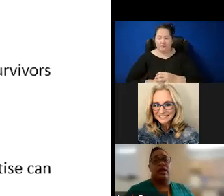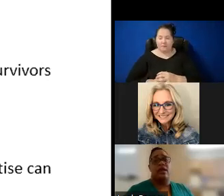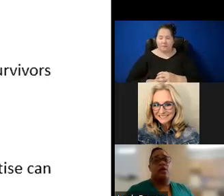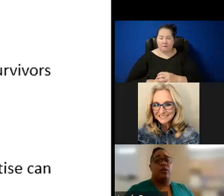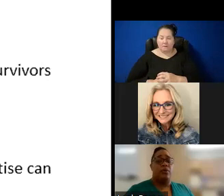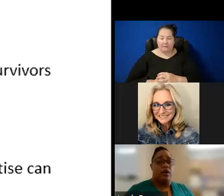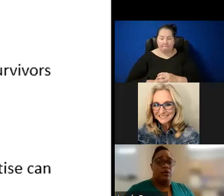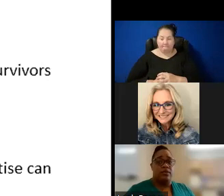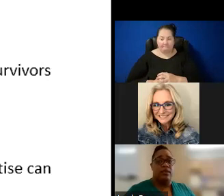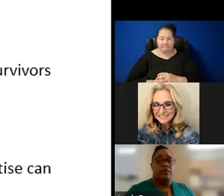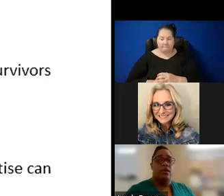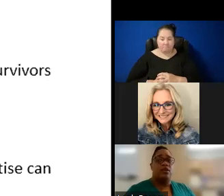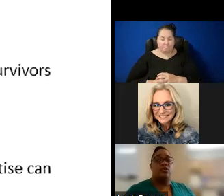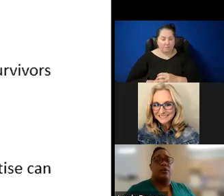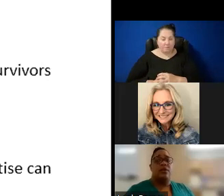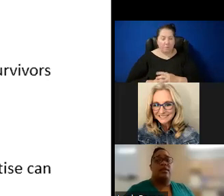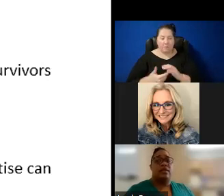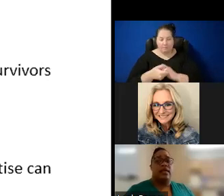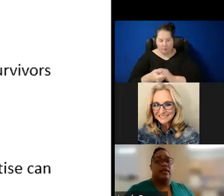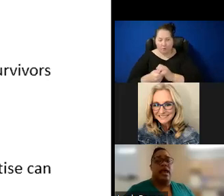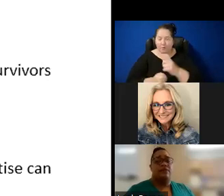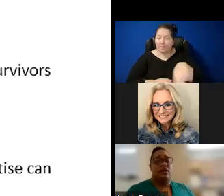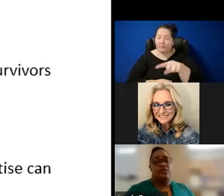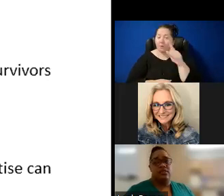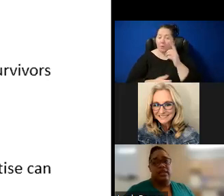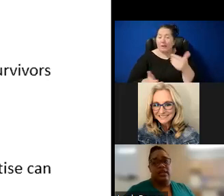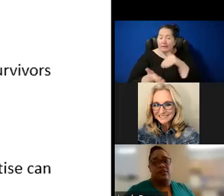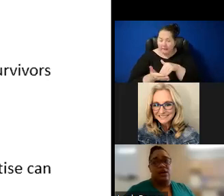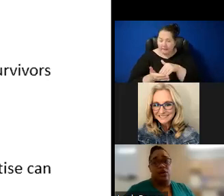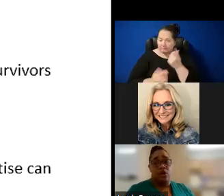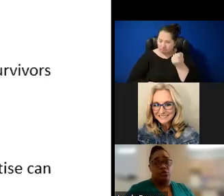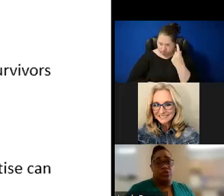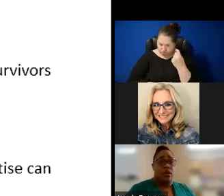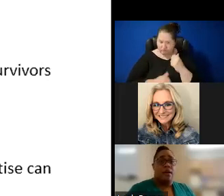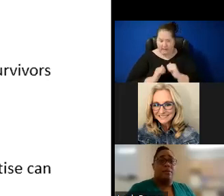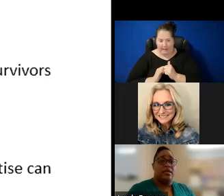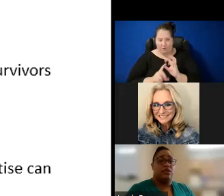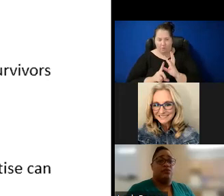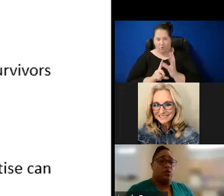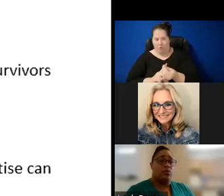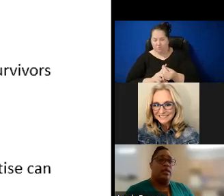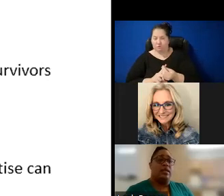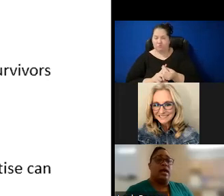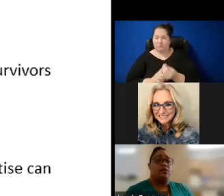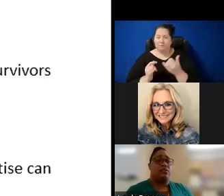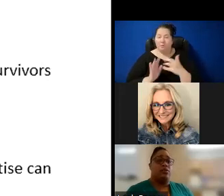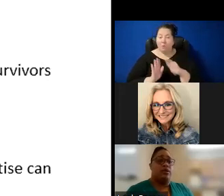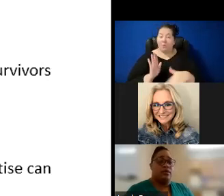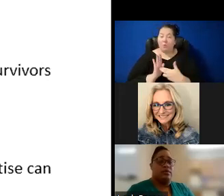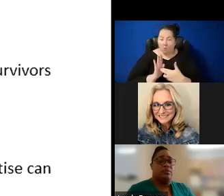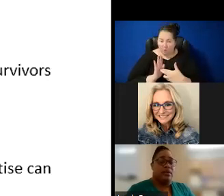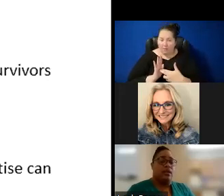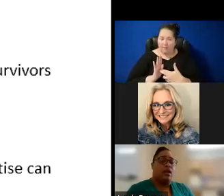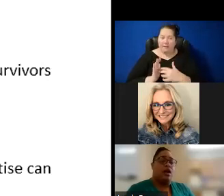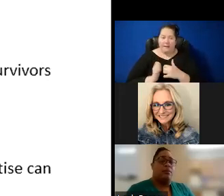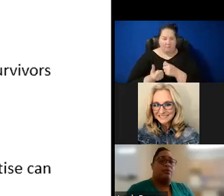communities, right? We partner with them so that we can, again, have an understanding of how culture plays a role in how support